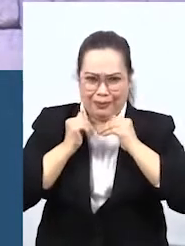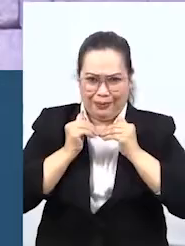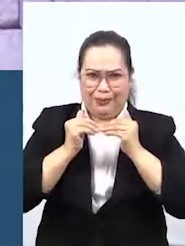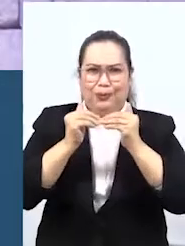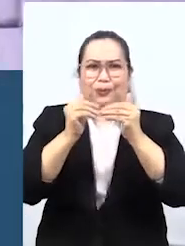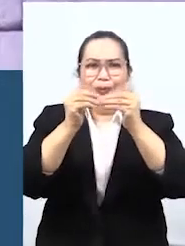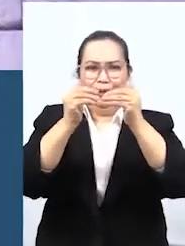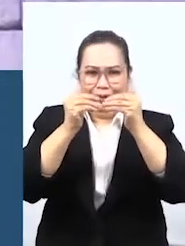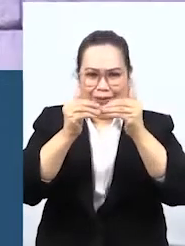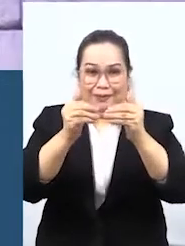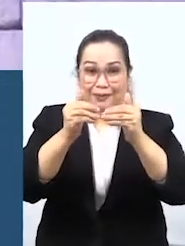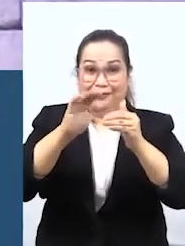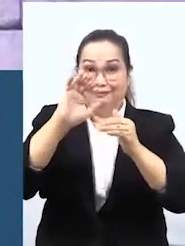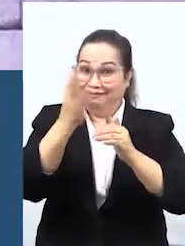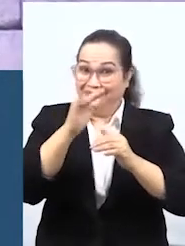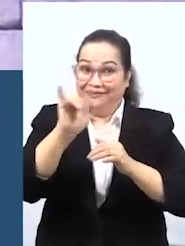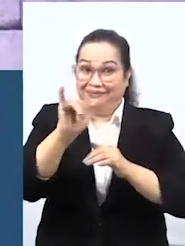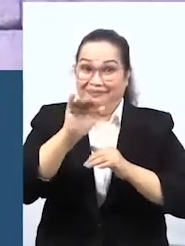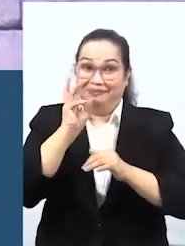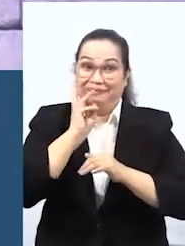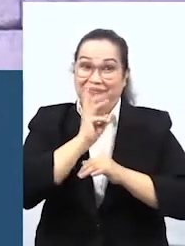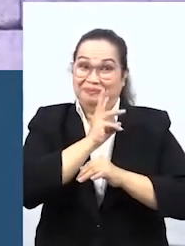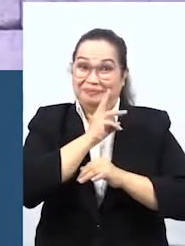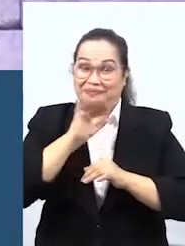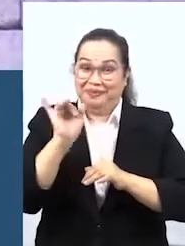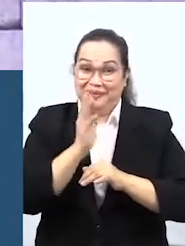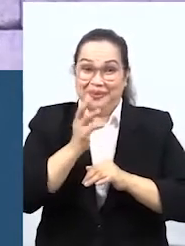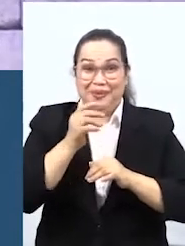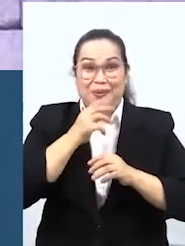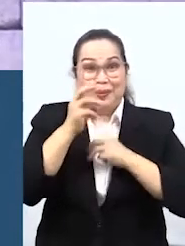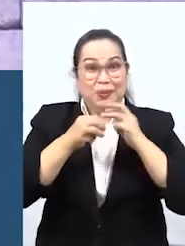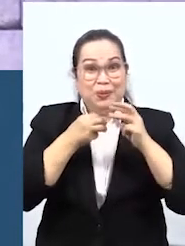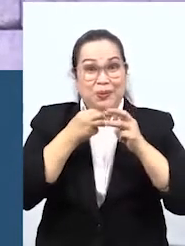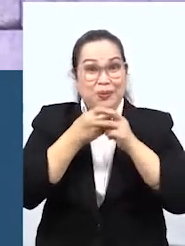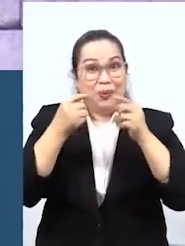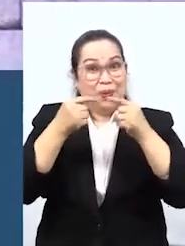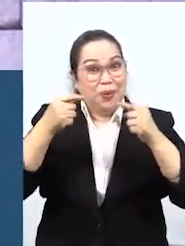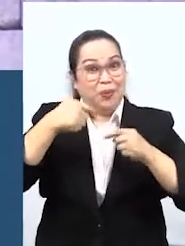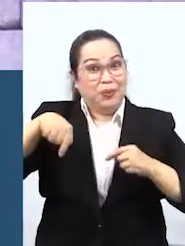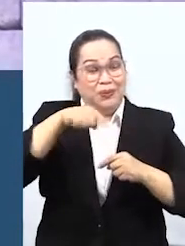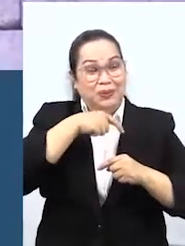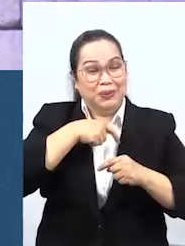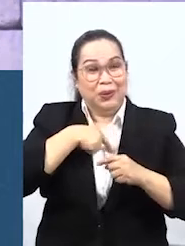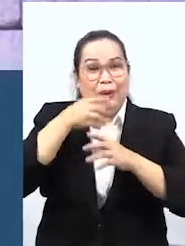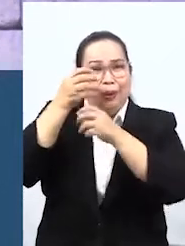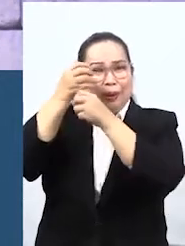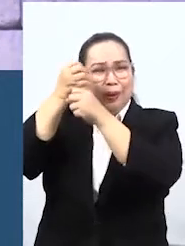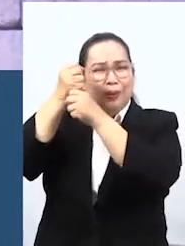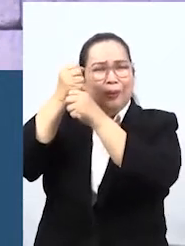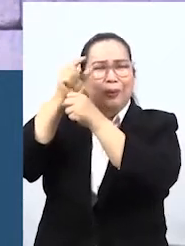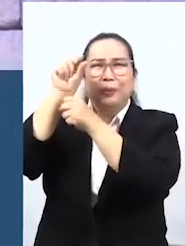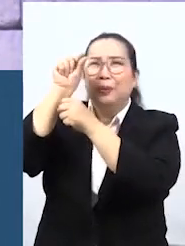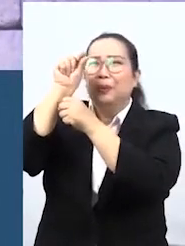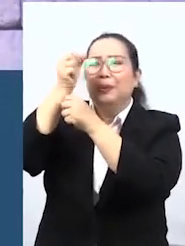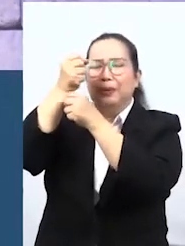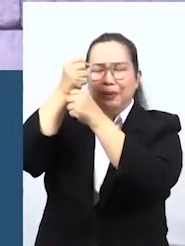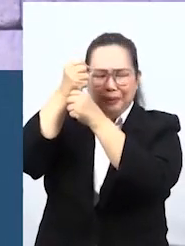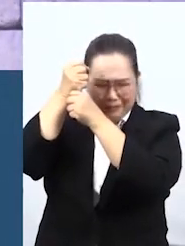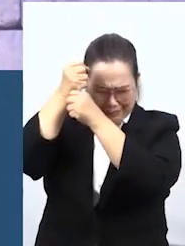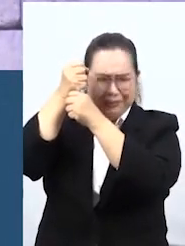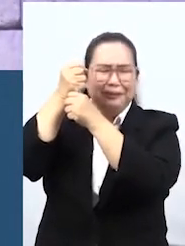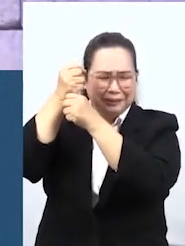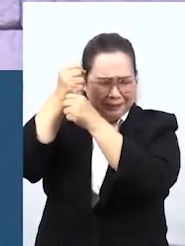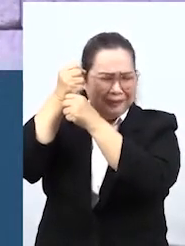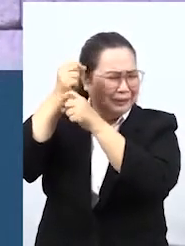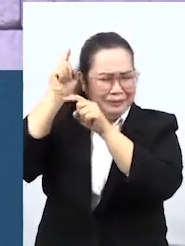we sometimes feel like the widow It's sometimes feel like the whole world is against us and we're barely Hanging On parang Lord hindi ko